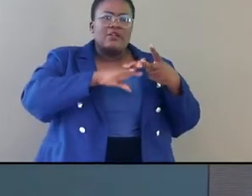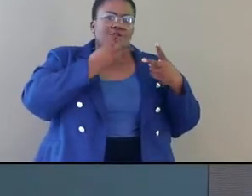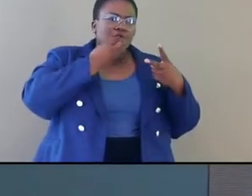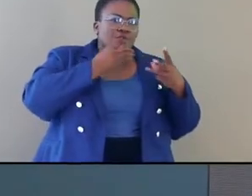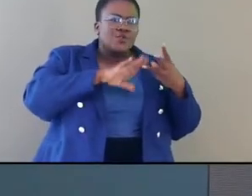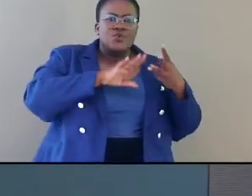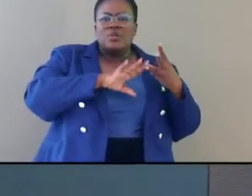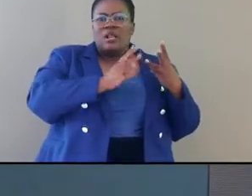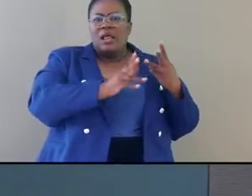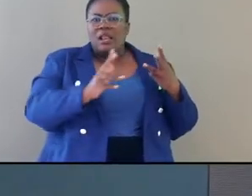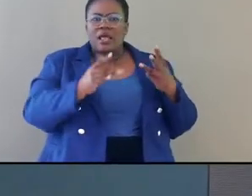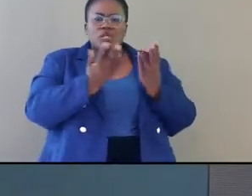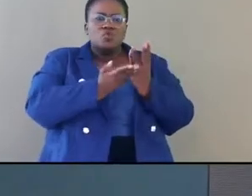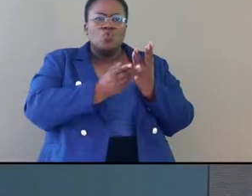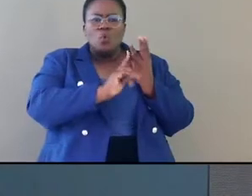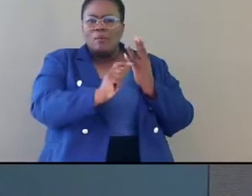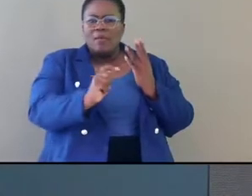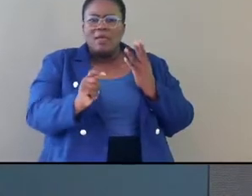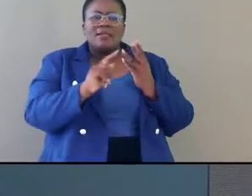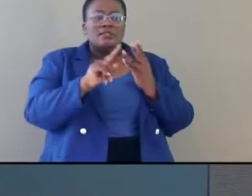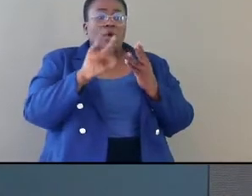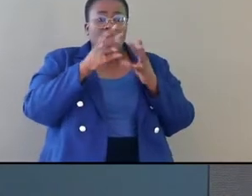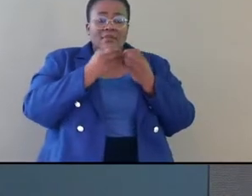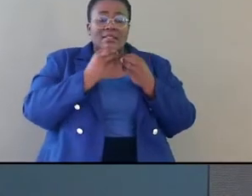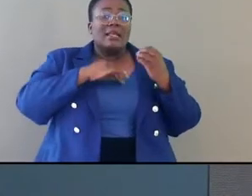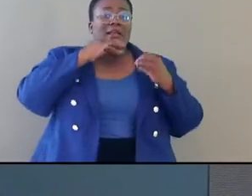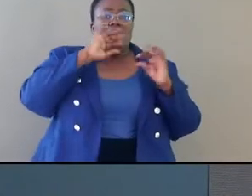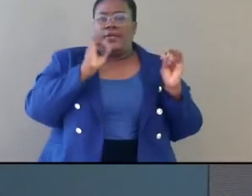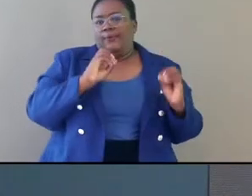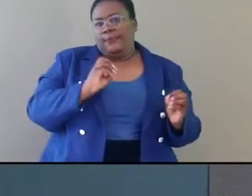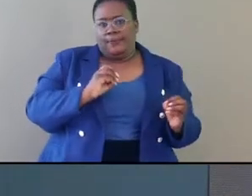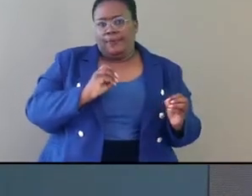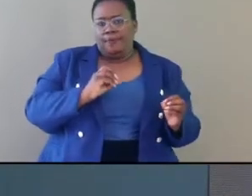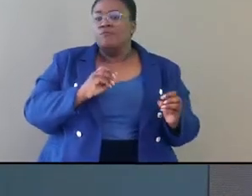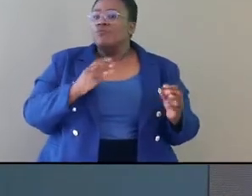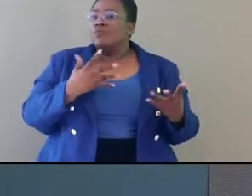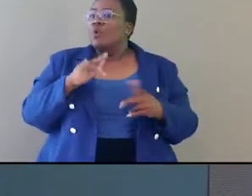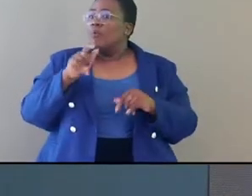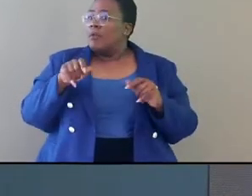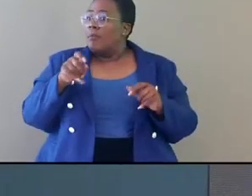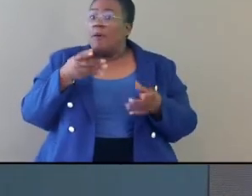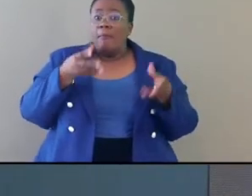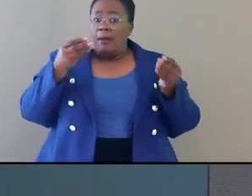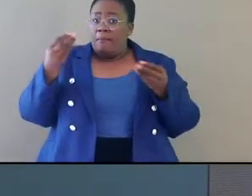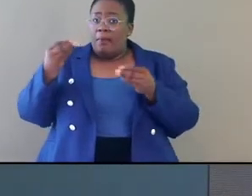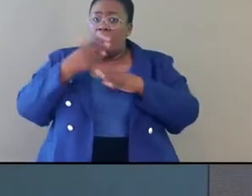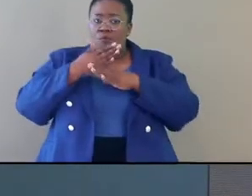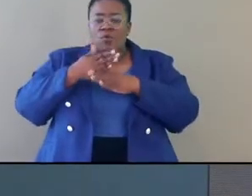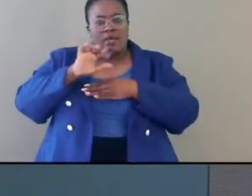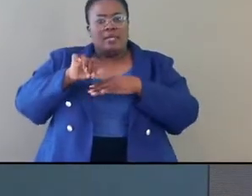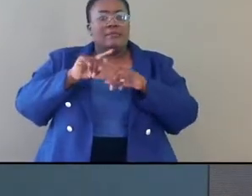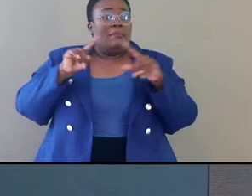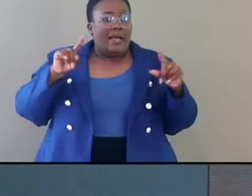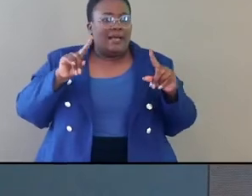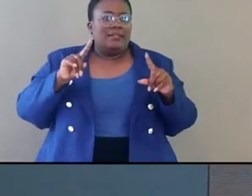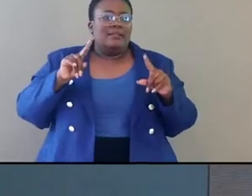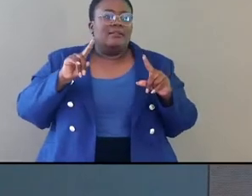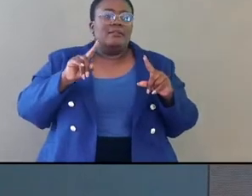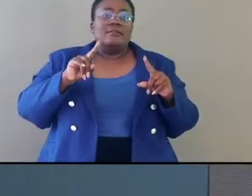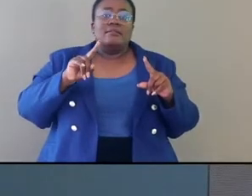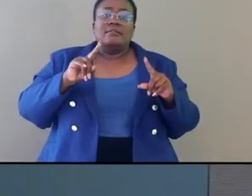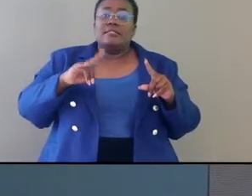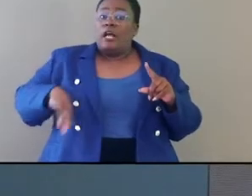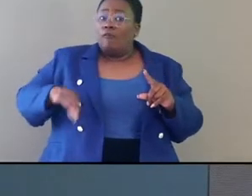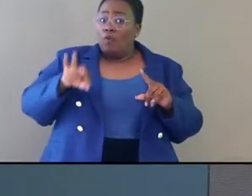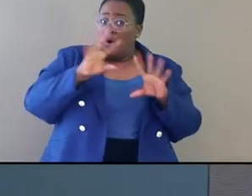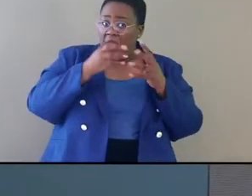and employment policies we have to think beyond just people in the workforce but really what does it mean for their social production? And then